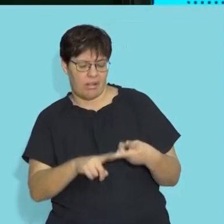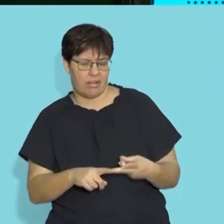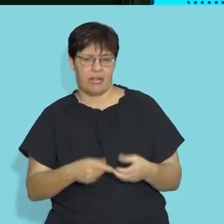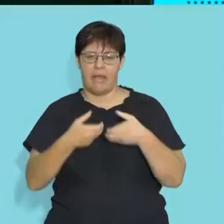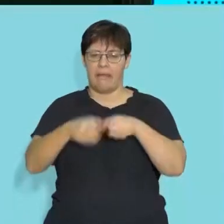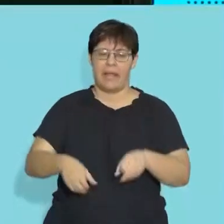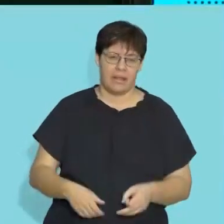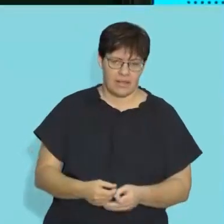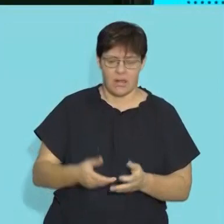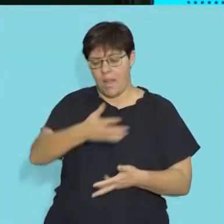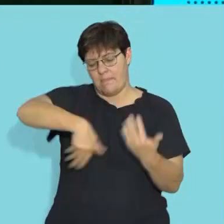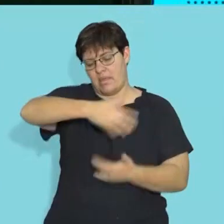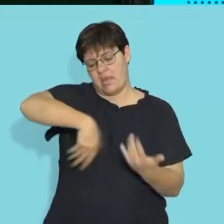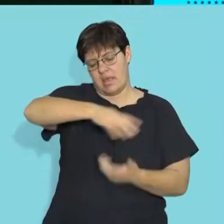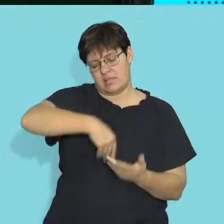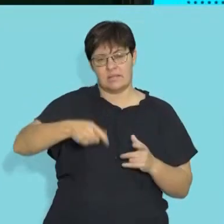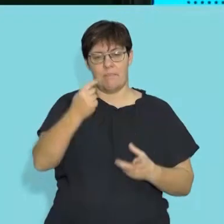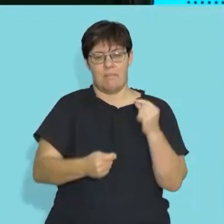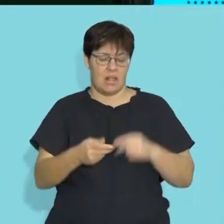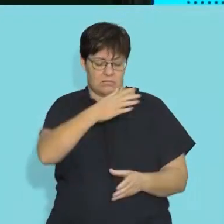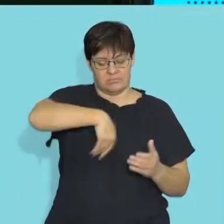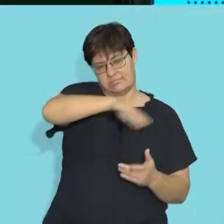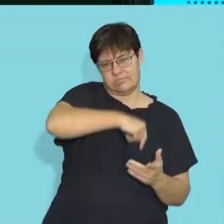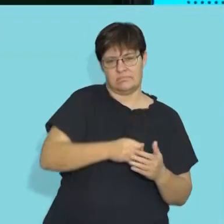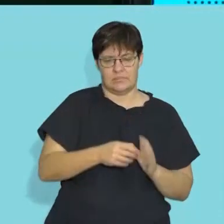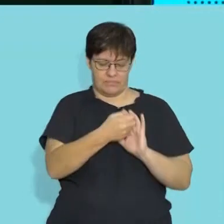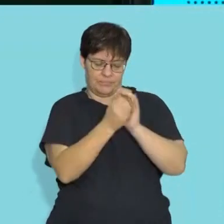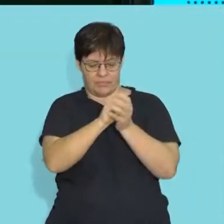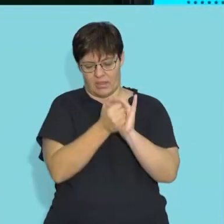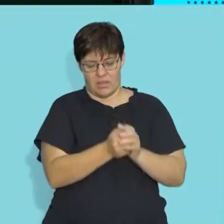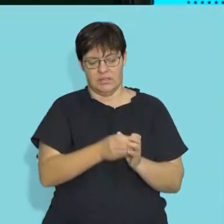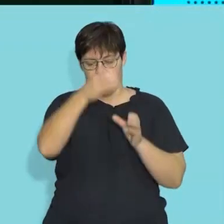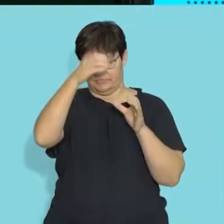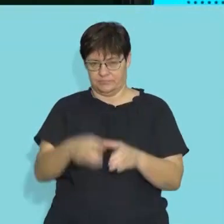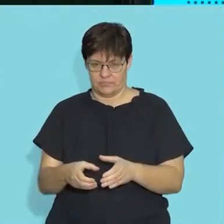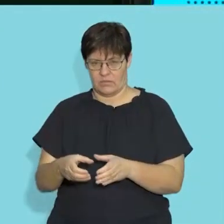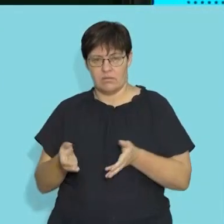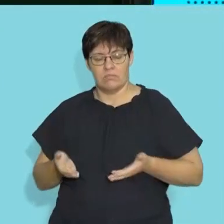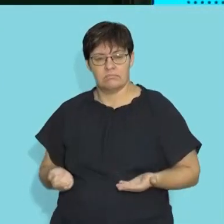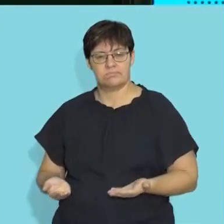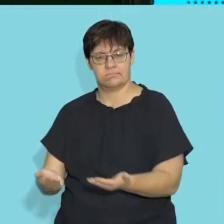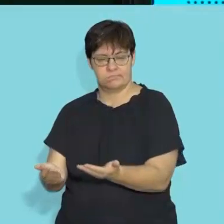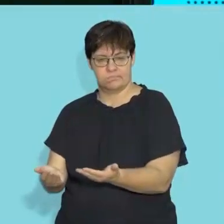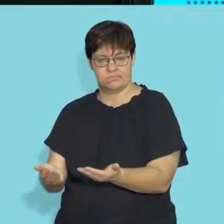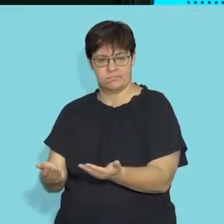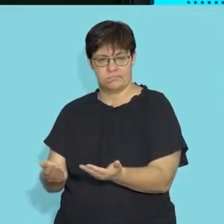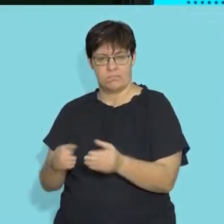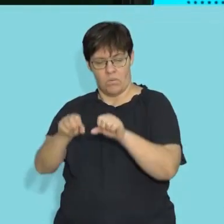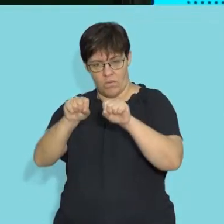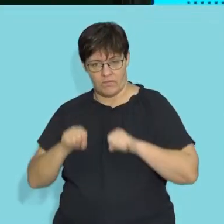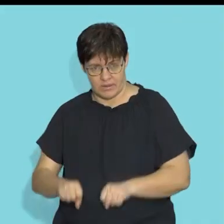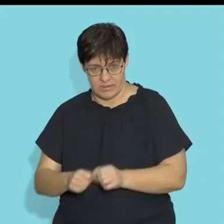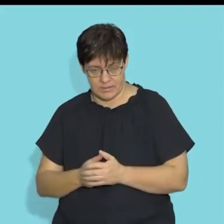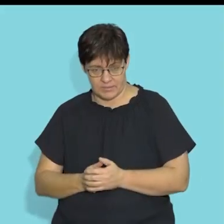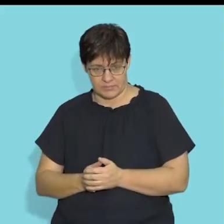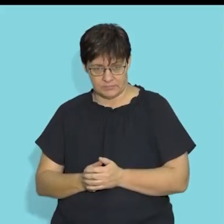and eggs, and you mix all of these with milk. You have a little dough, and you put that into a